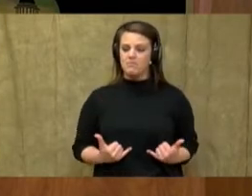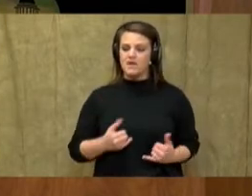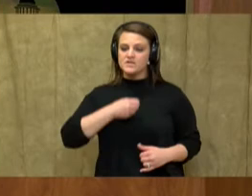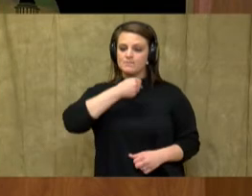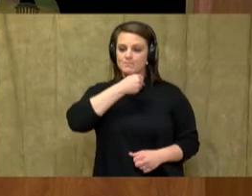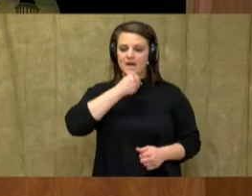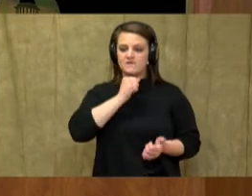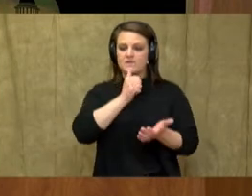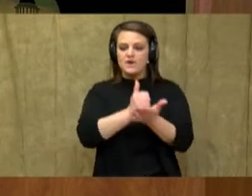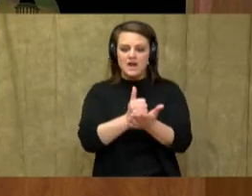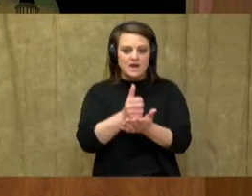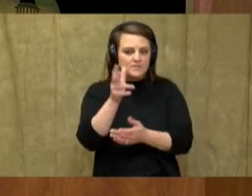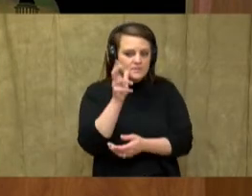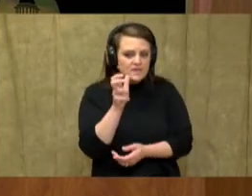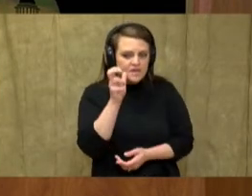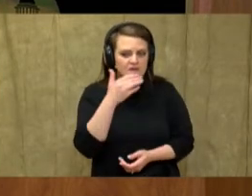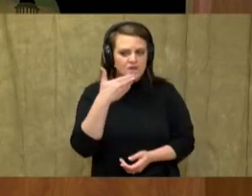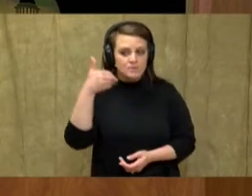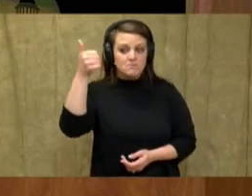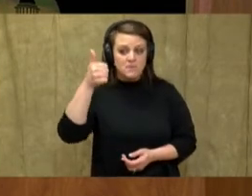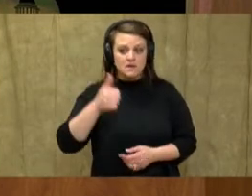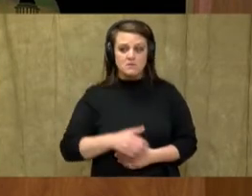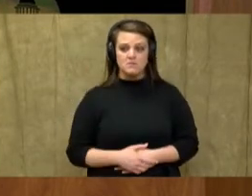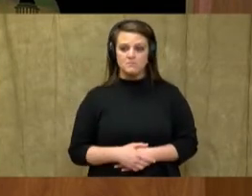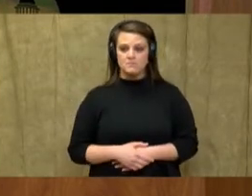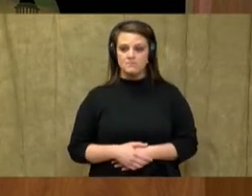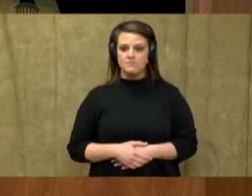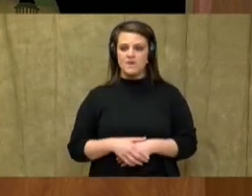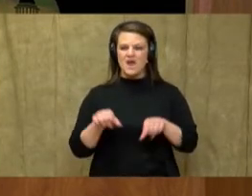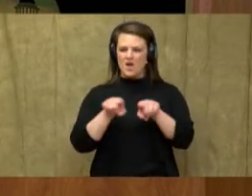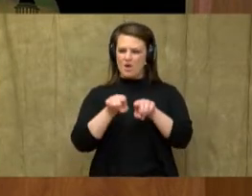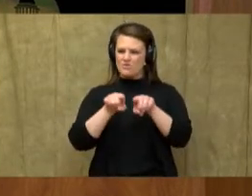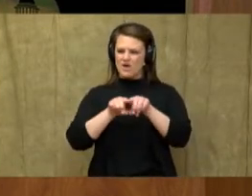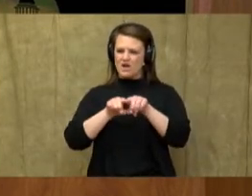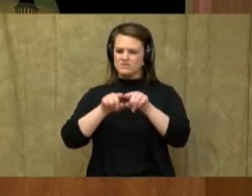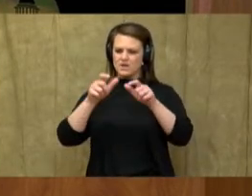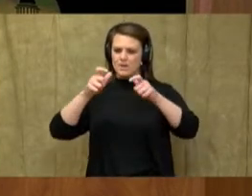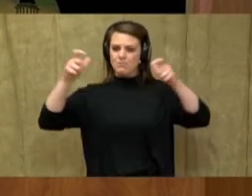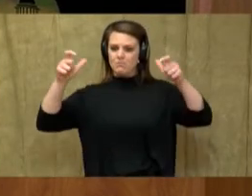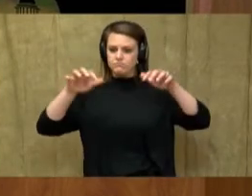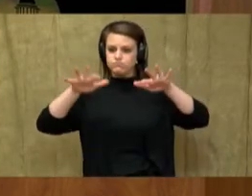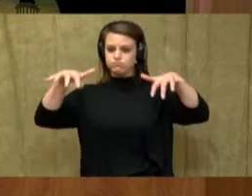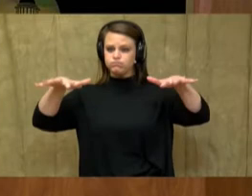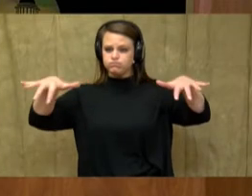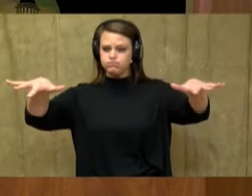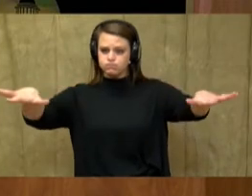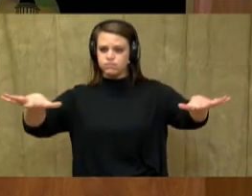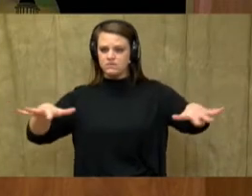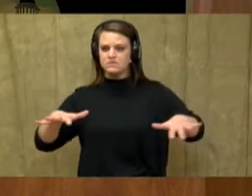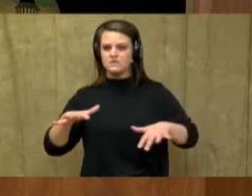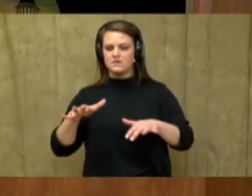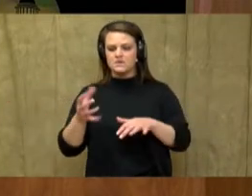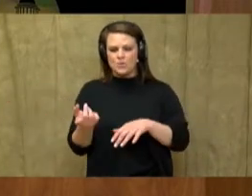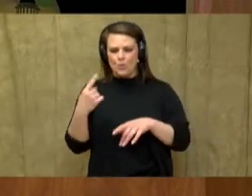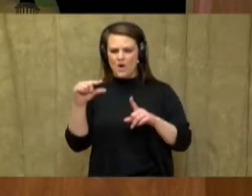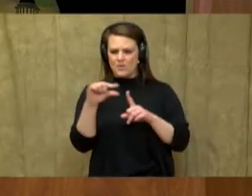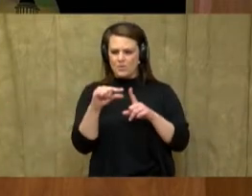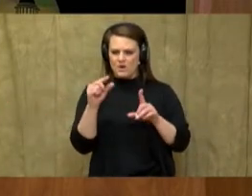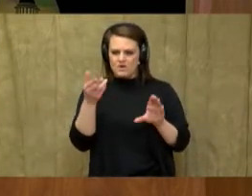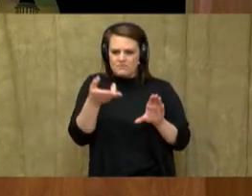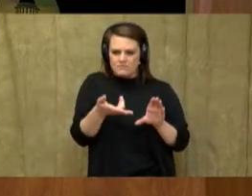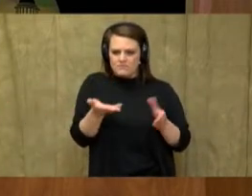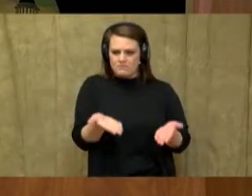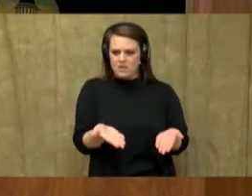be able to hear what I'm saying on the recording. And it also amplifies my voice. So the one that doesn't belong would